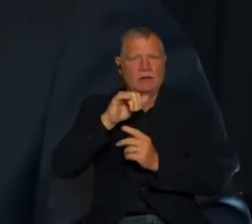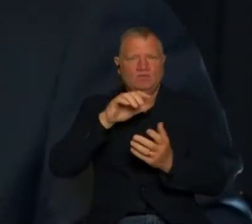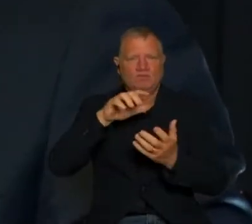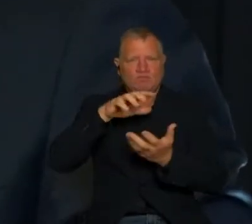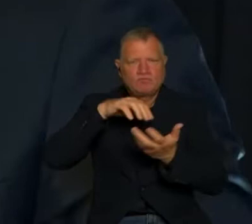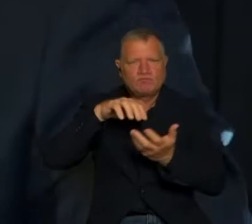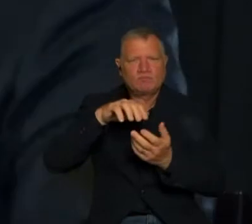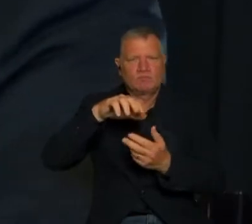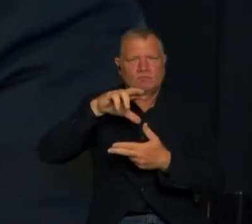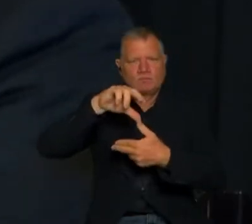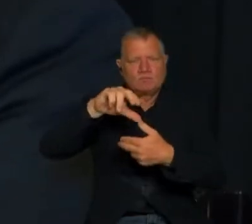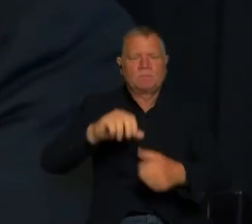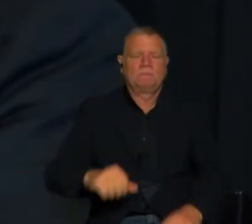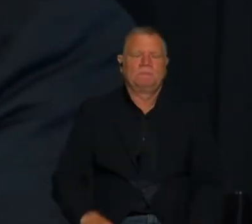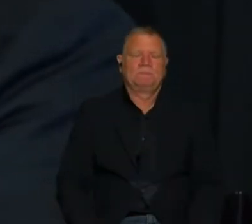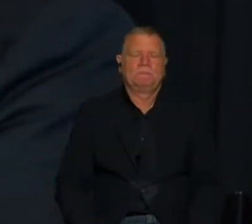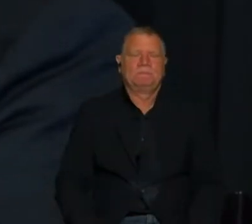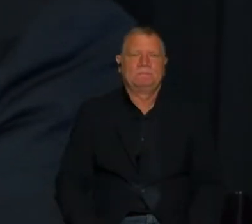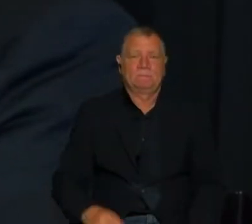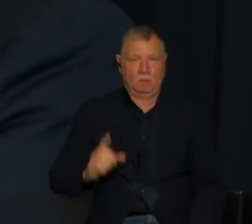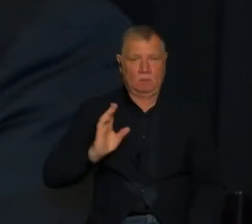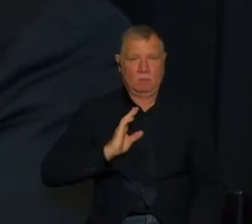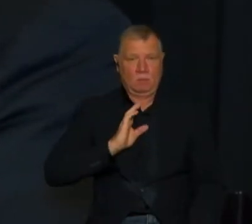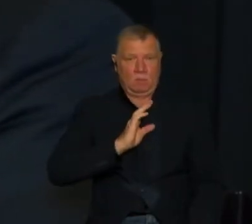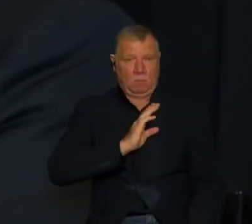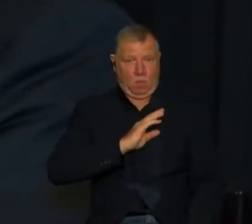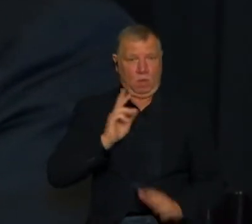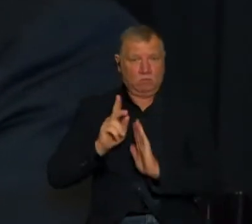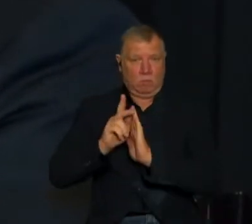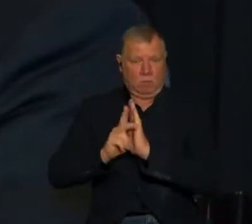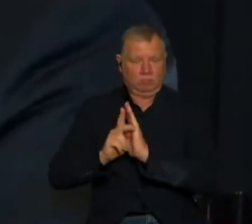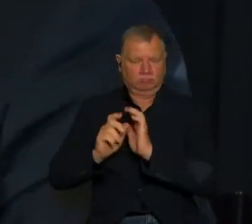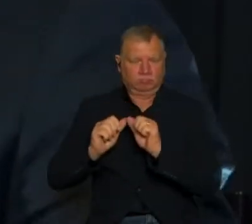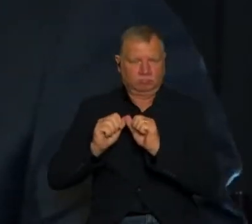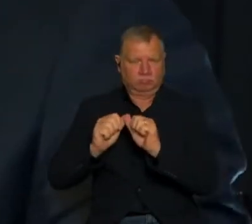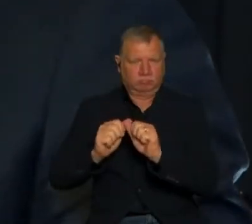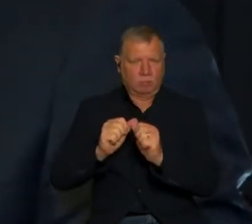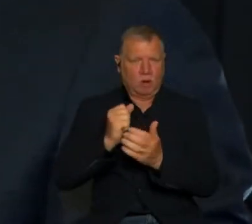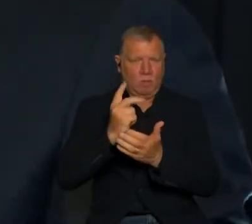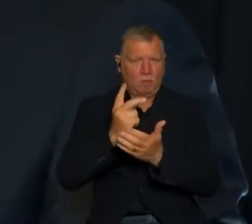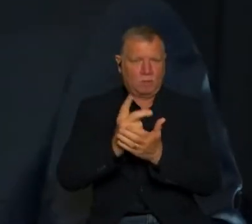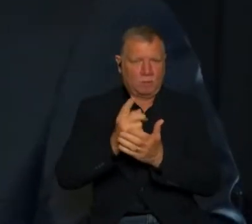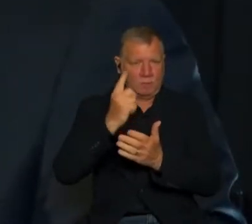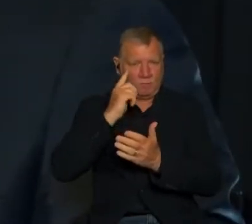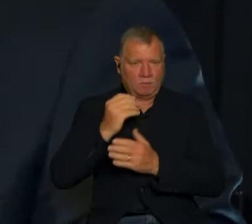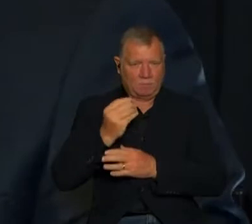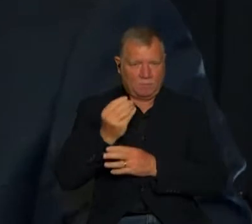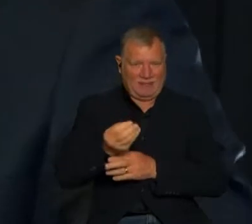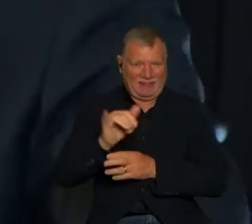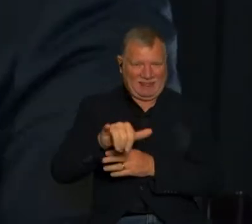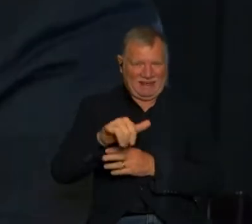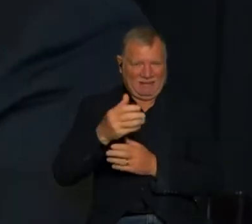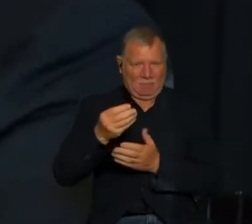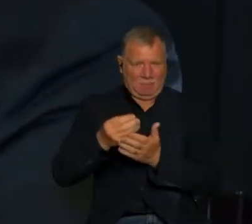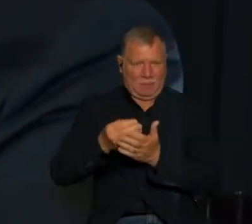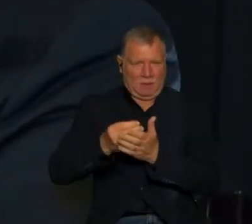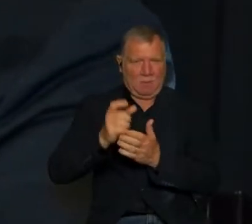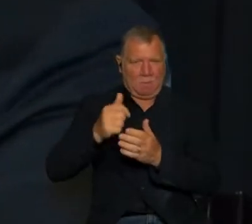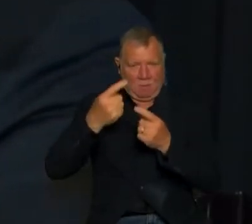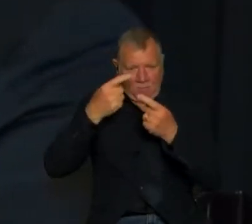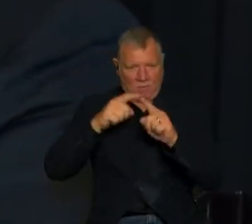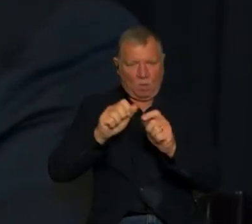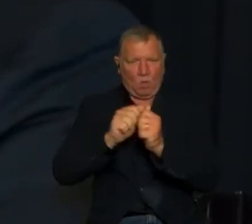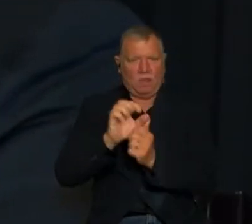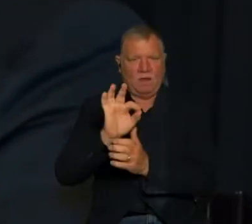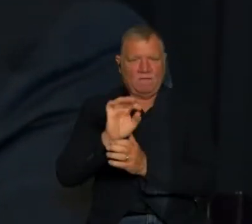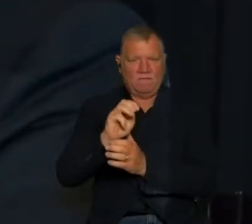storm. Pursuant to the board's existing policy, the approval process for the disbursement of these funds must comply with